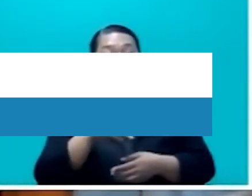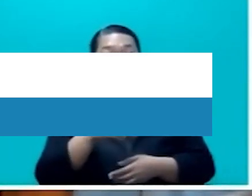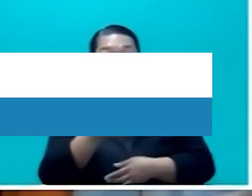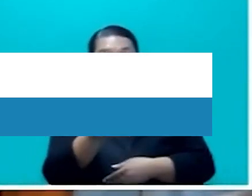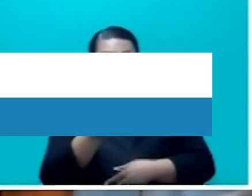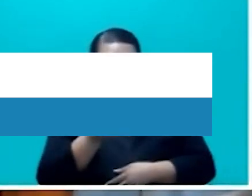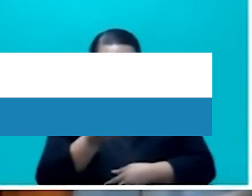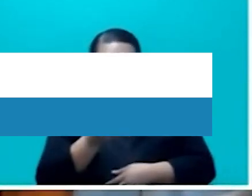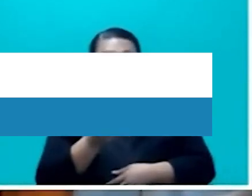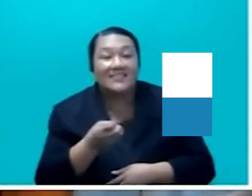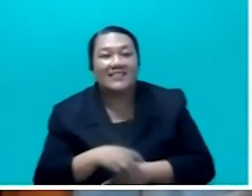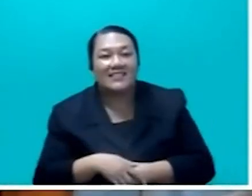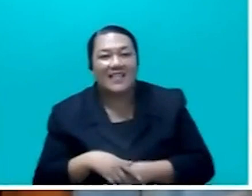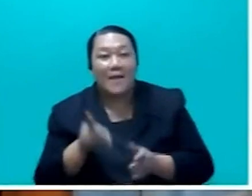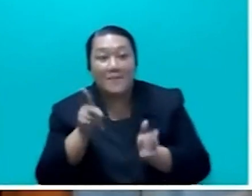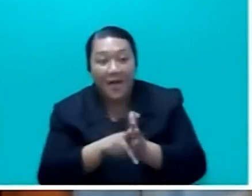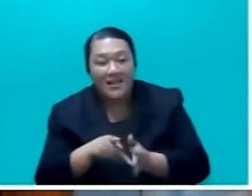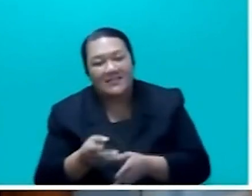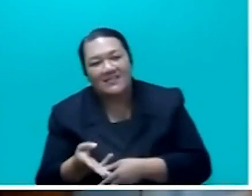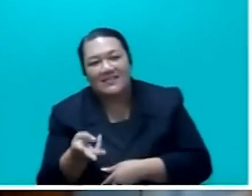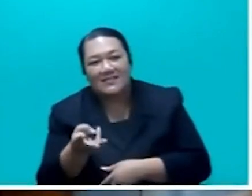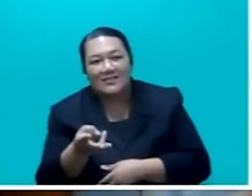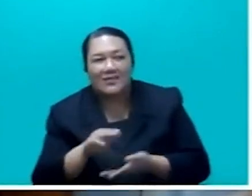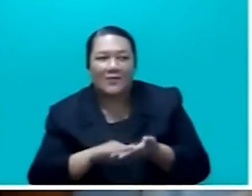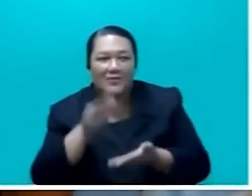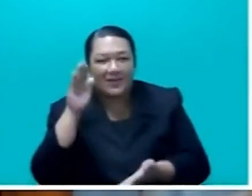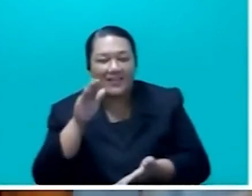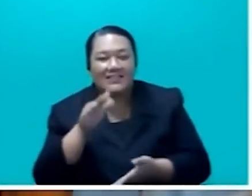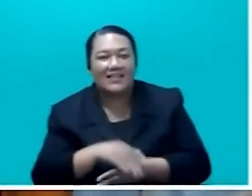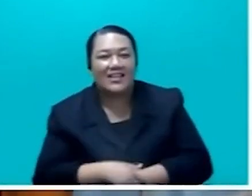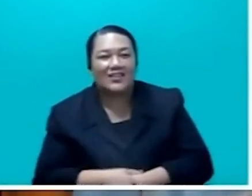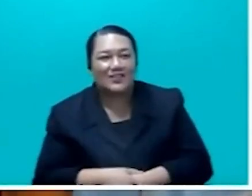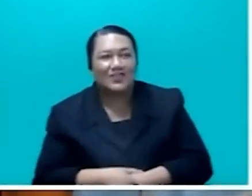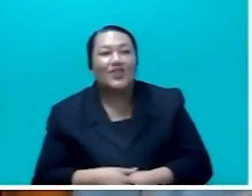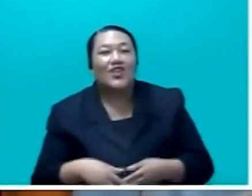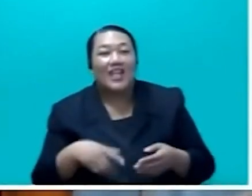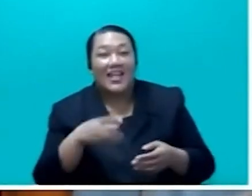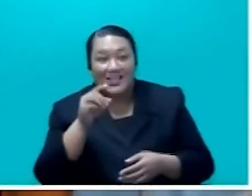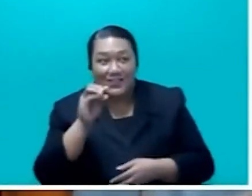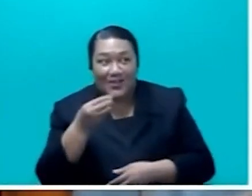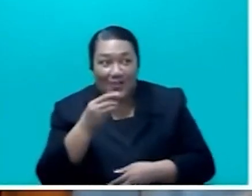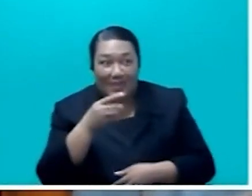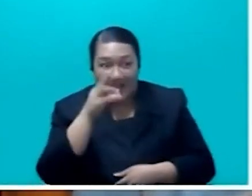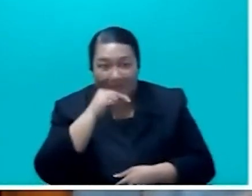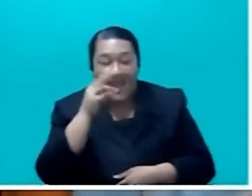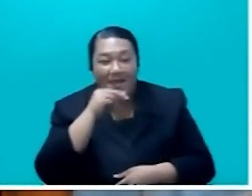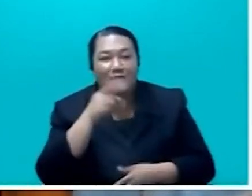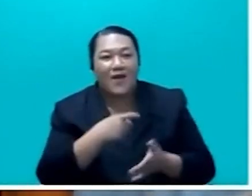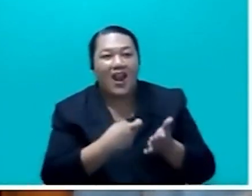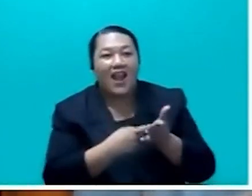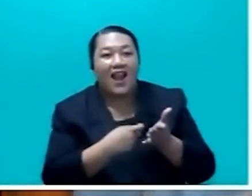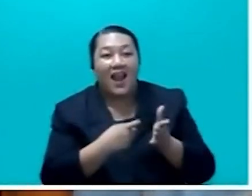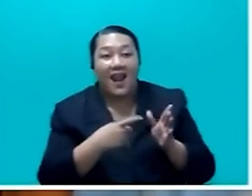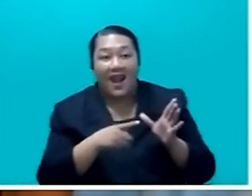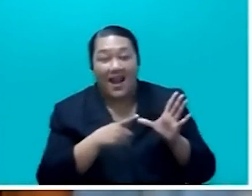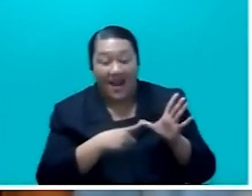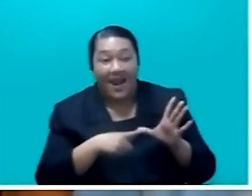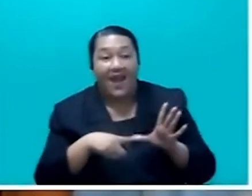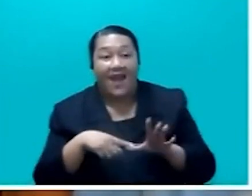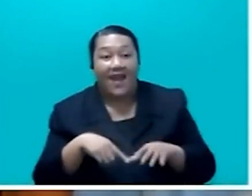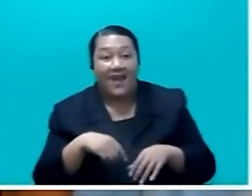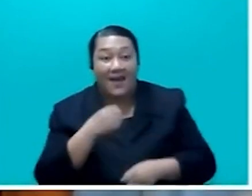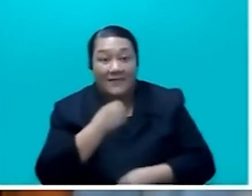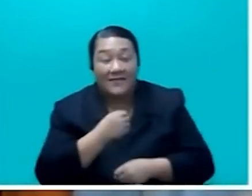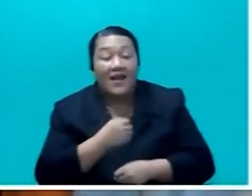mill, Rakiraki, bring it back. Honourable Speaker. So just a reminder for the other side that this was also said by the